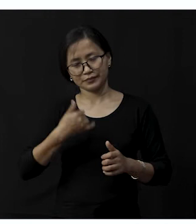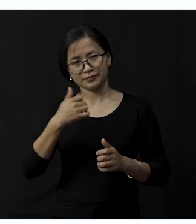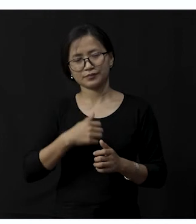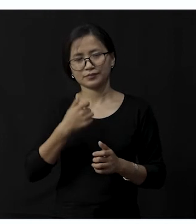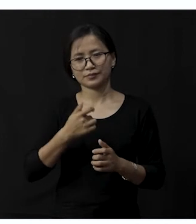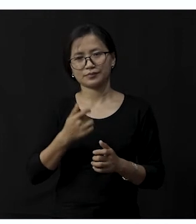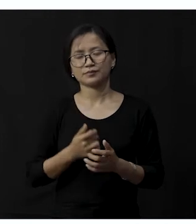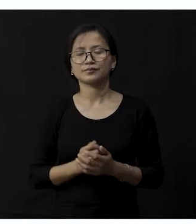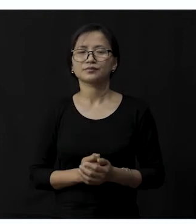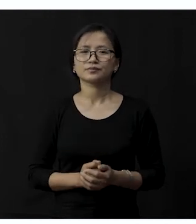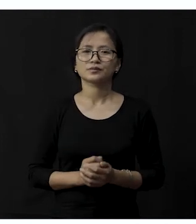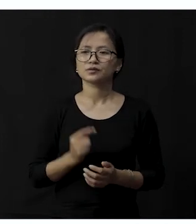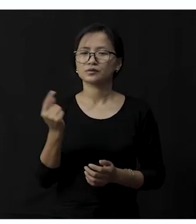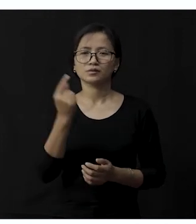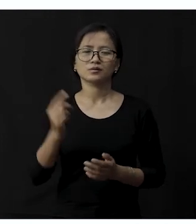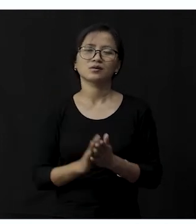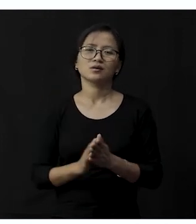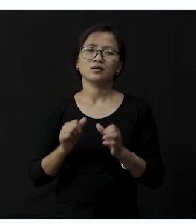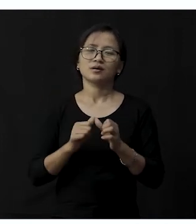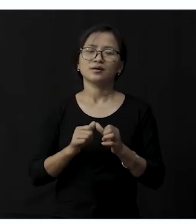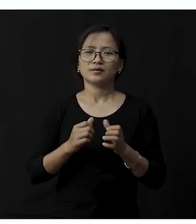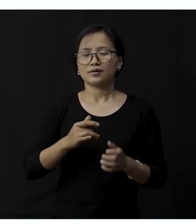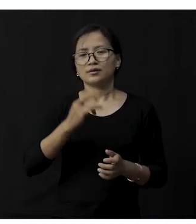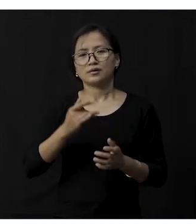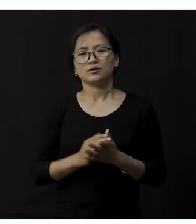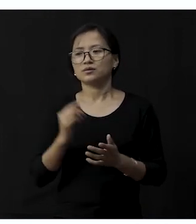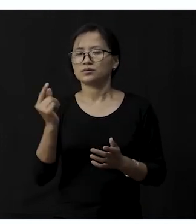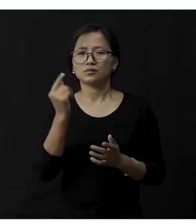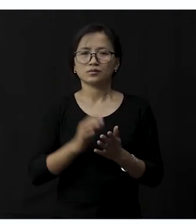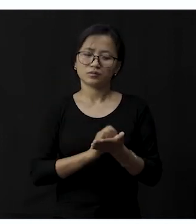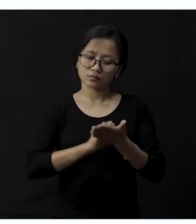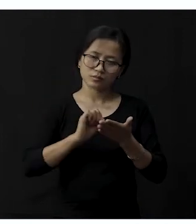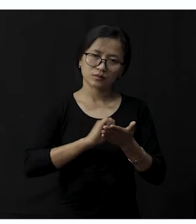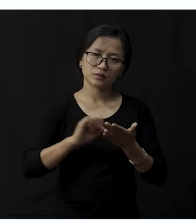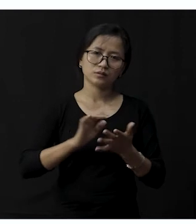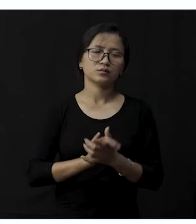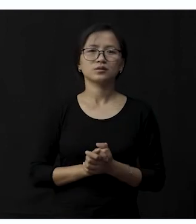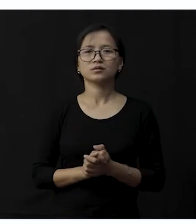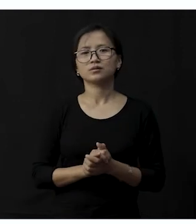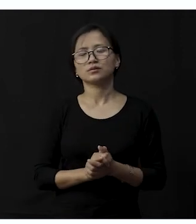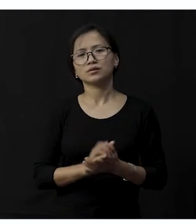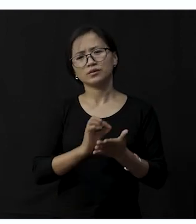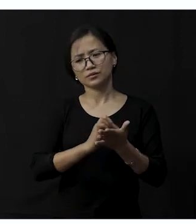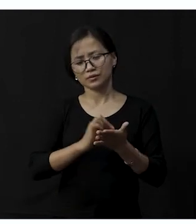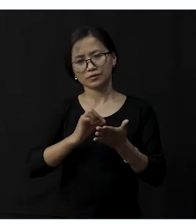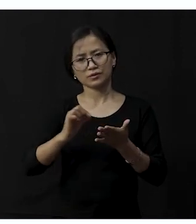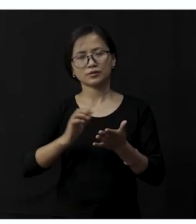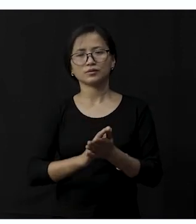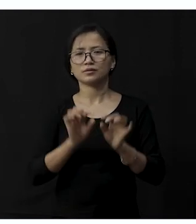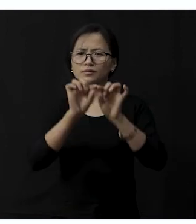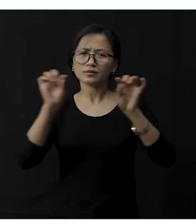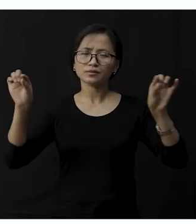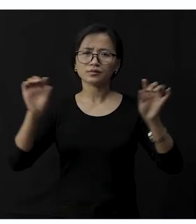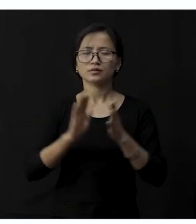you want to use an adjective, this is where you can note it down. If you want to write a sentence and want to use an